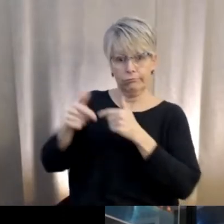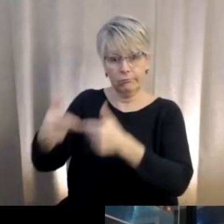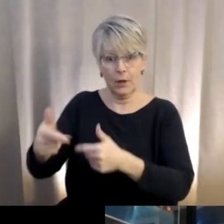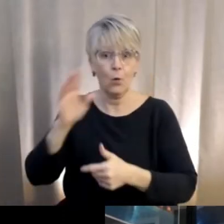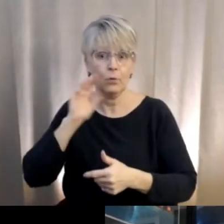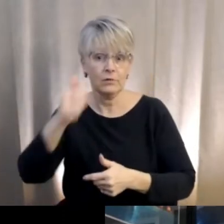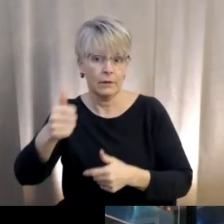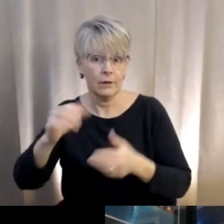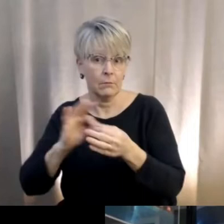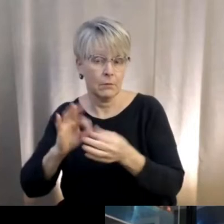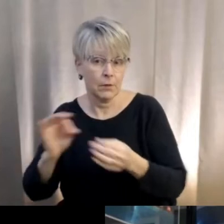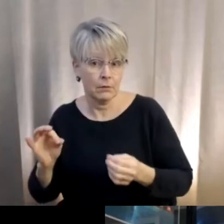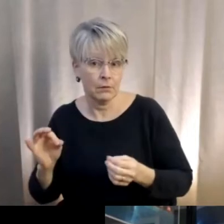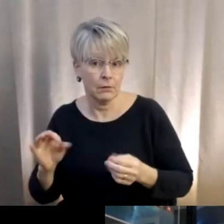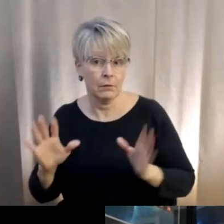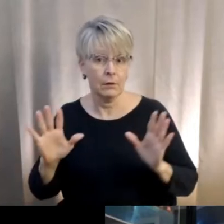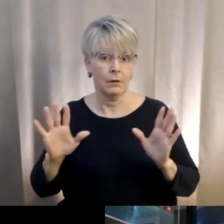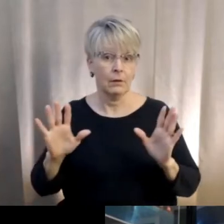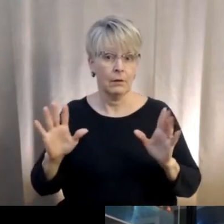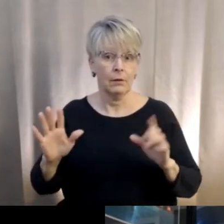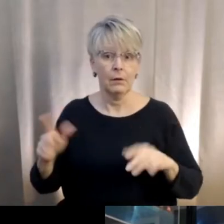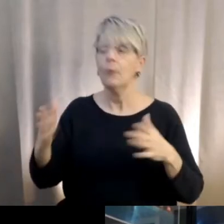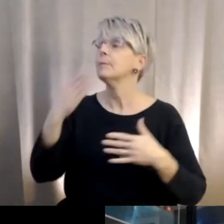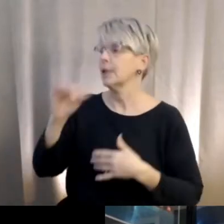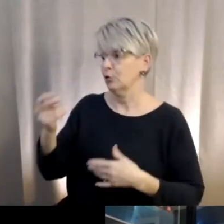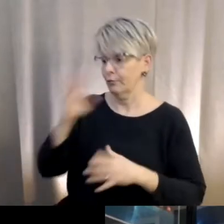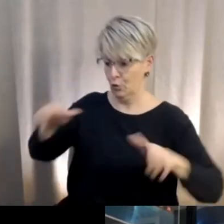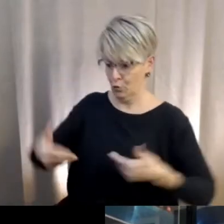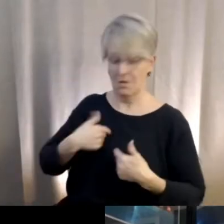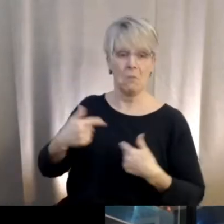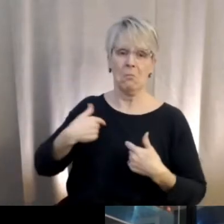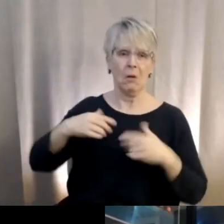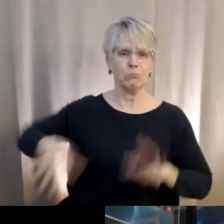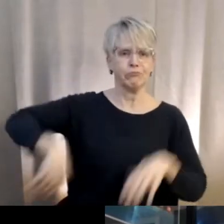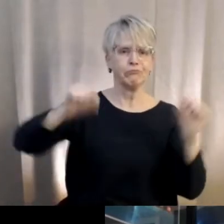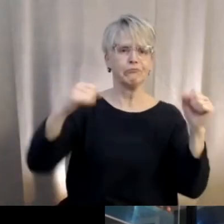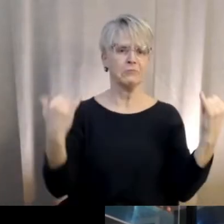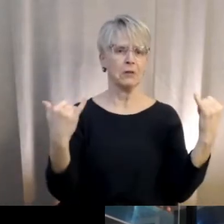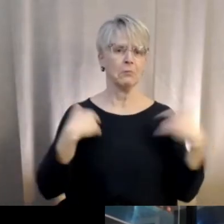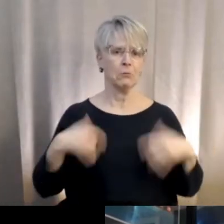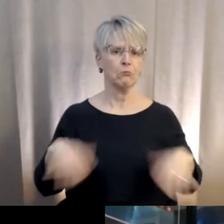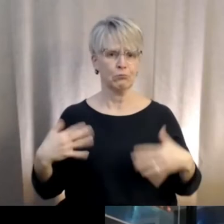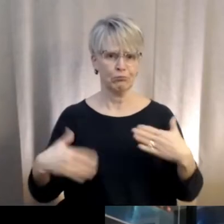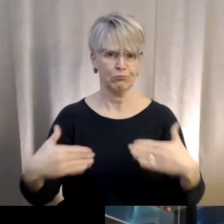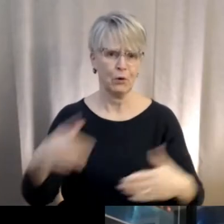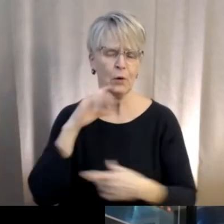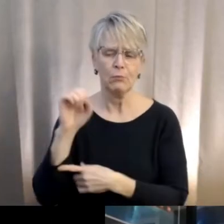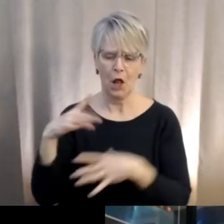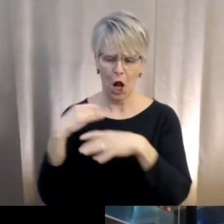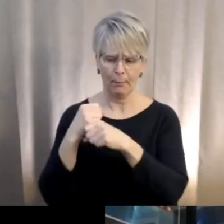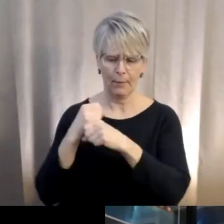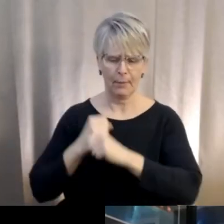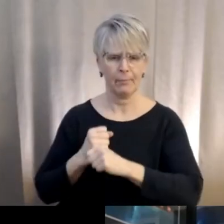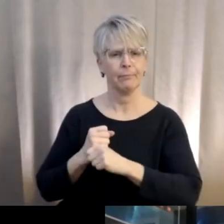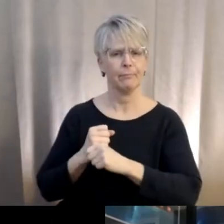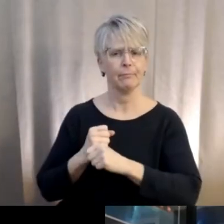go through that? I can. Well, thank you for the introduction, John, and I can take it from here and list off a quick recap